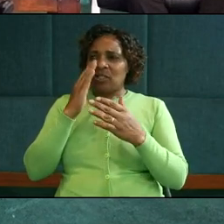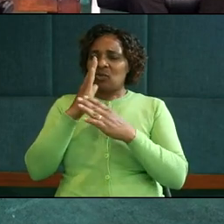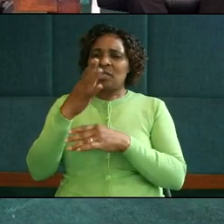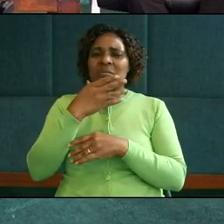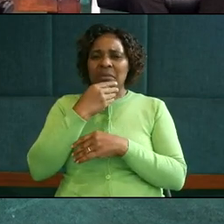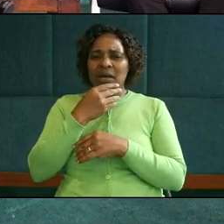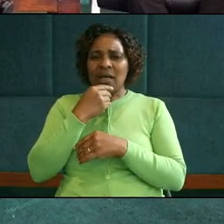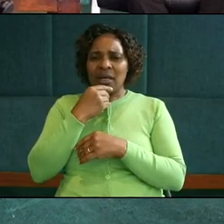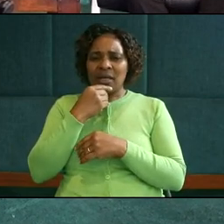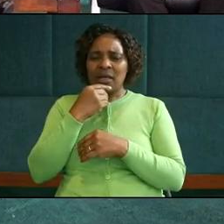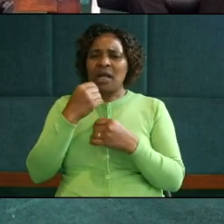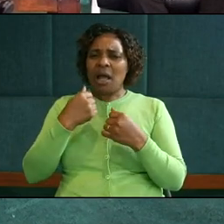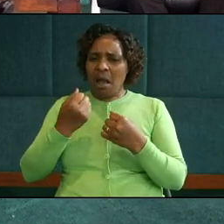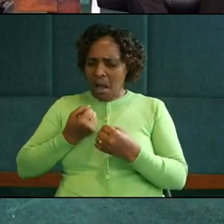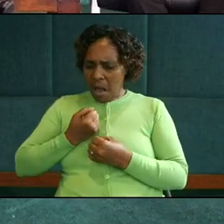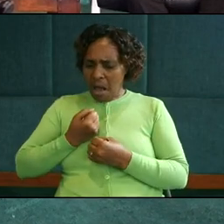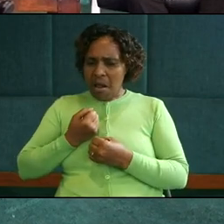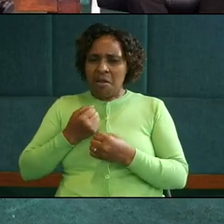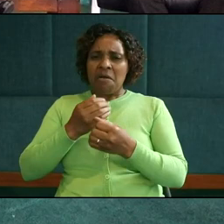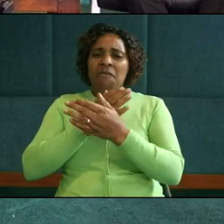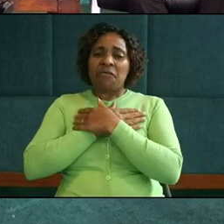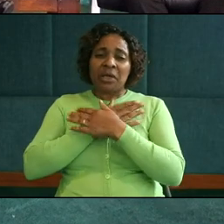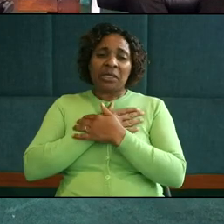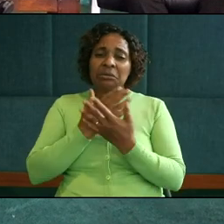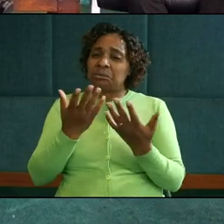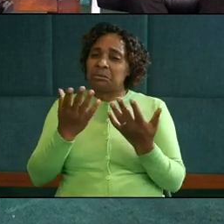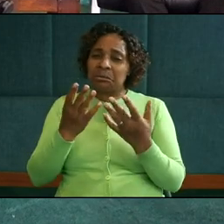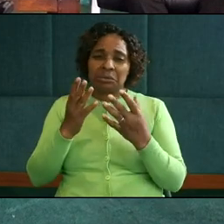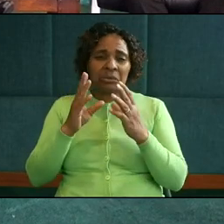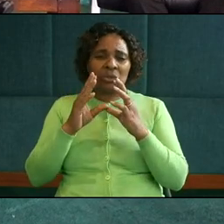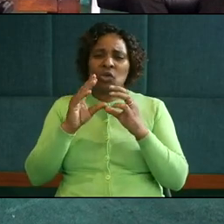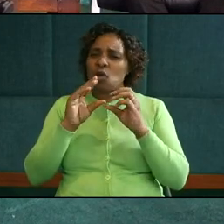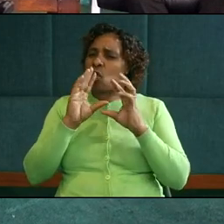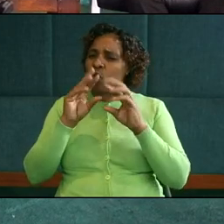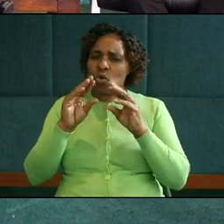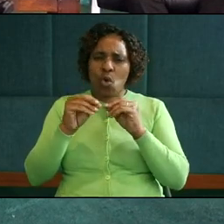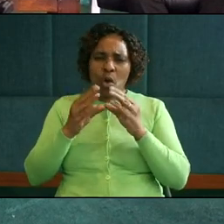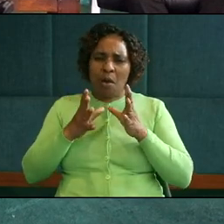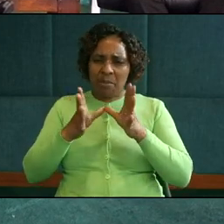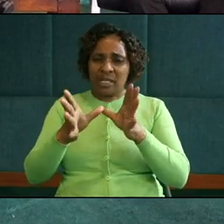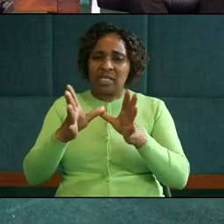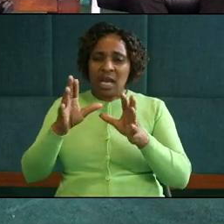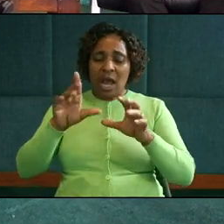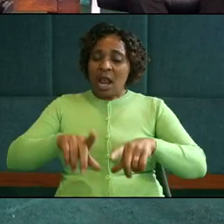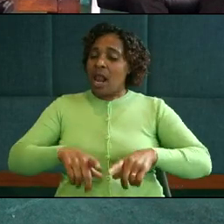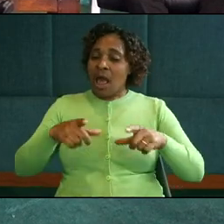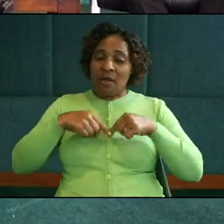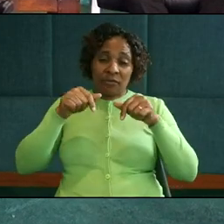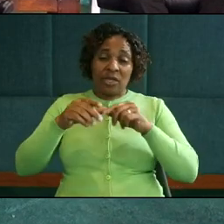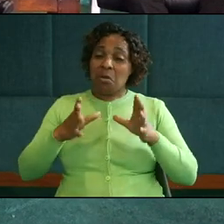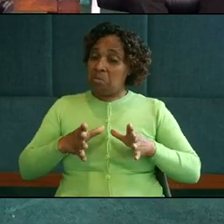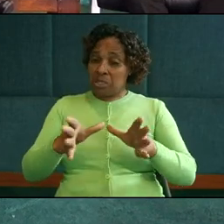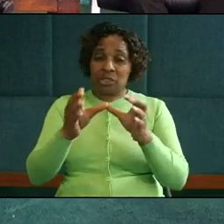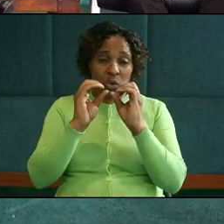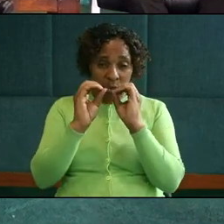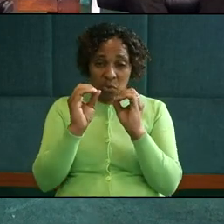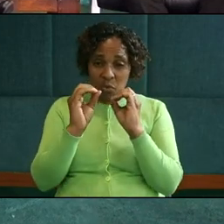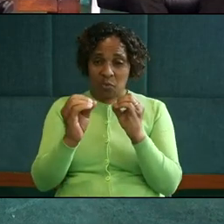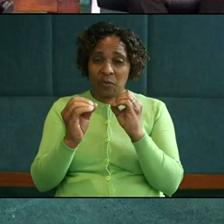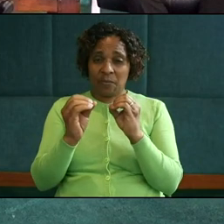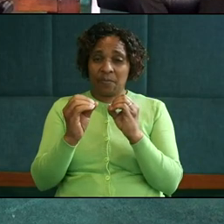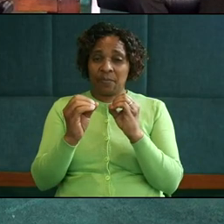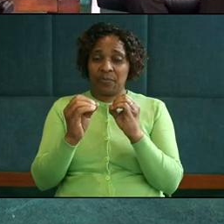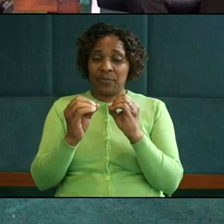Straight. "Nah, don't you have a girlfriend?" I was saying, it's a choice, you know? There's no pressure. This life, no pressure. Mm-hmm.